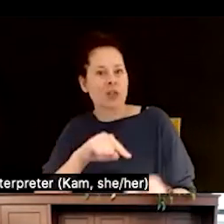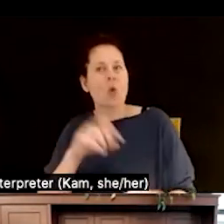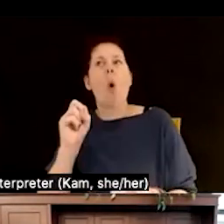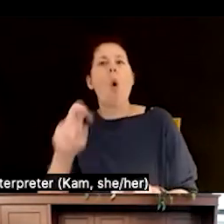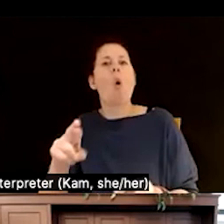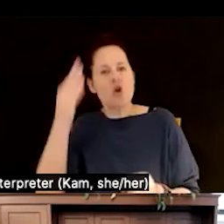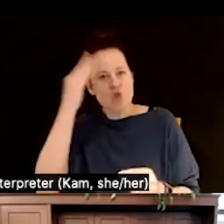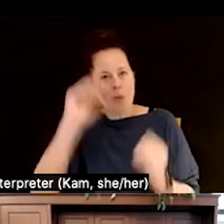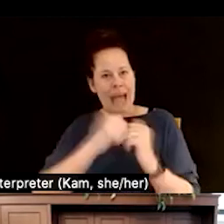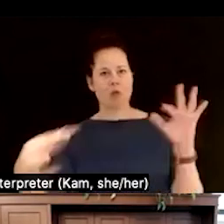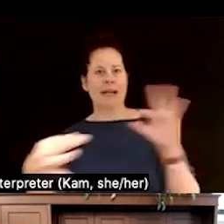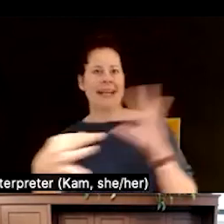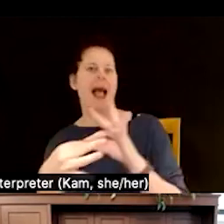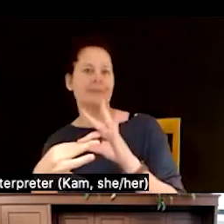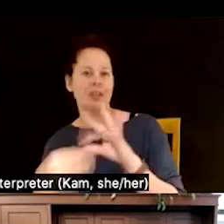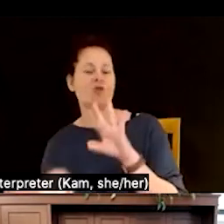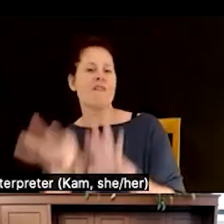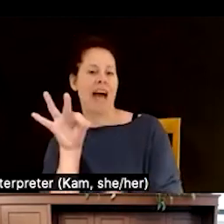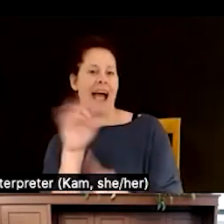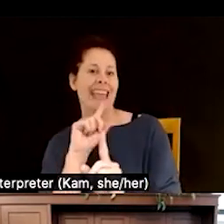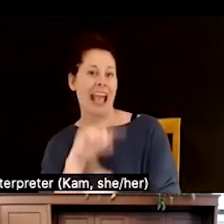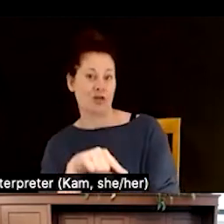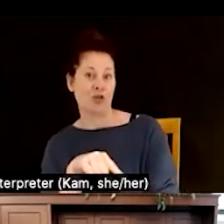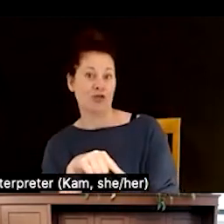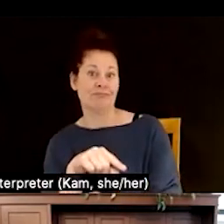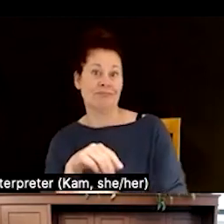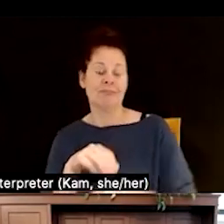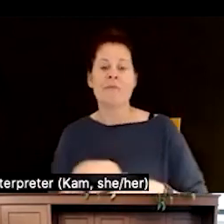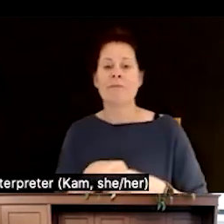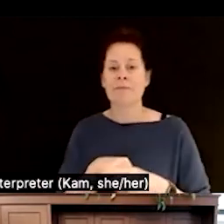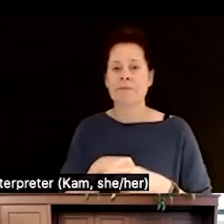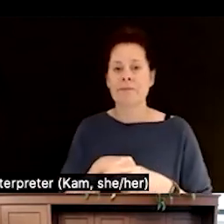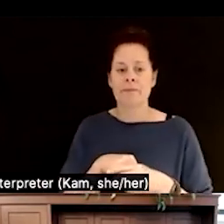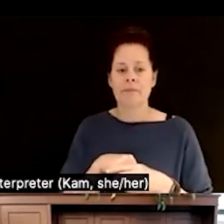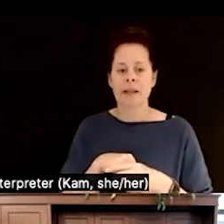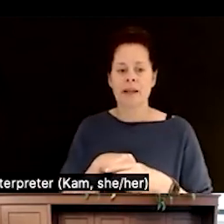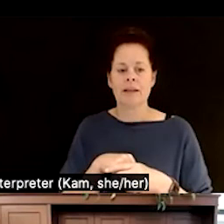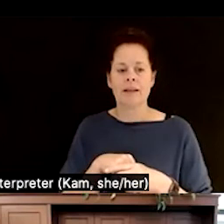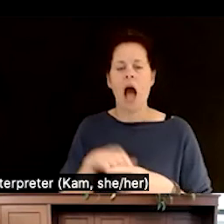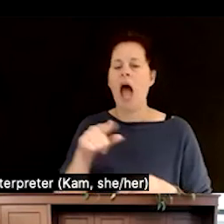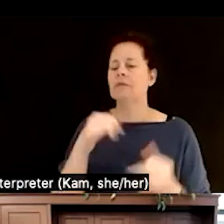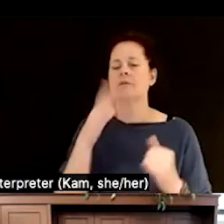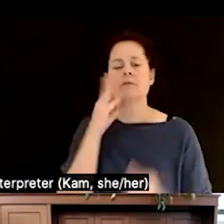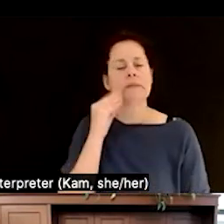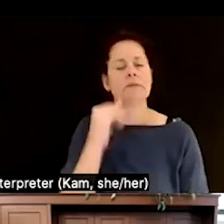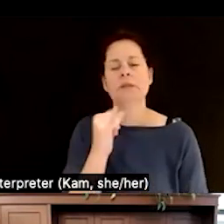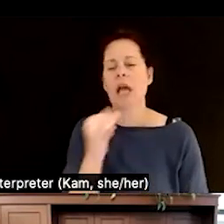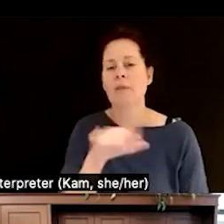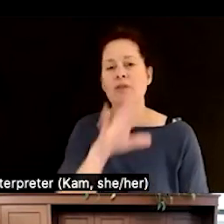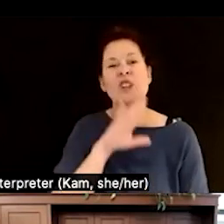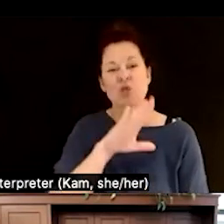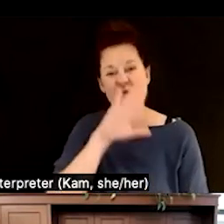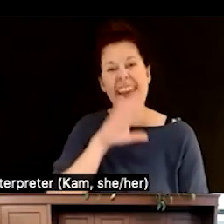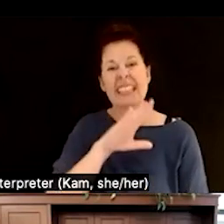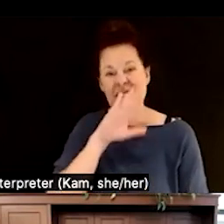to find that answer, because that's really critically important. I've been there, and it's been very frustrating